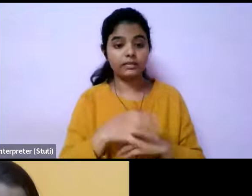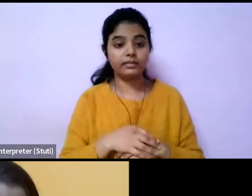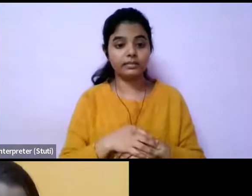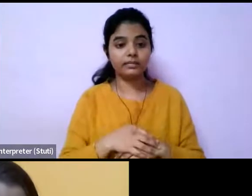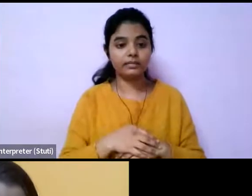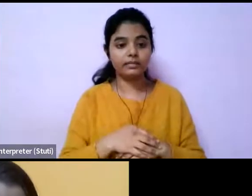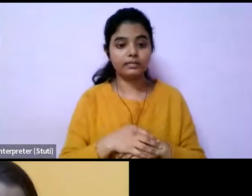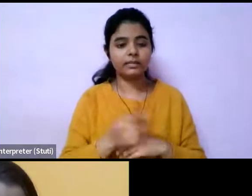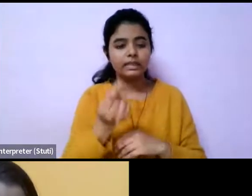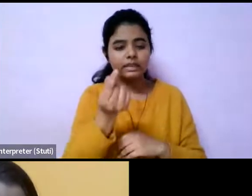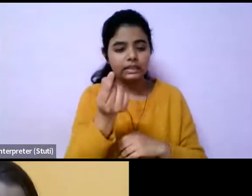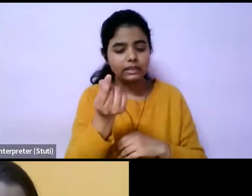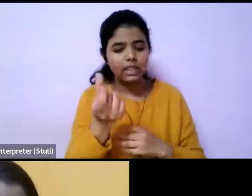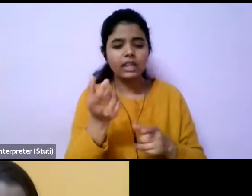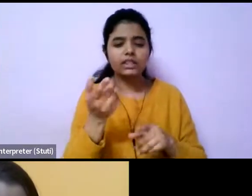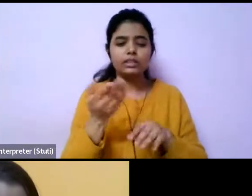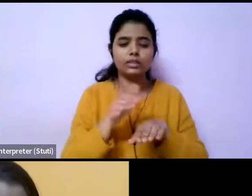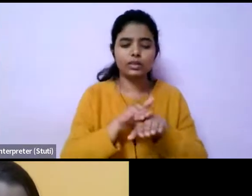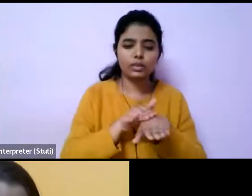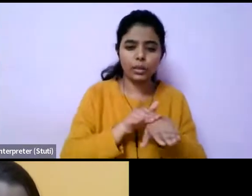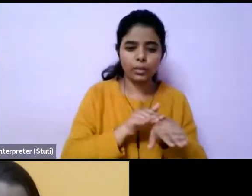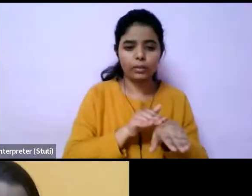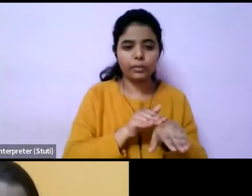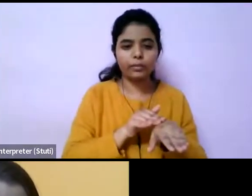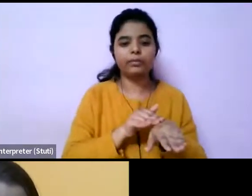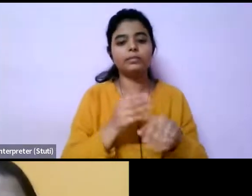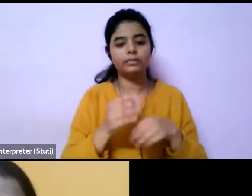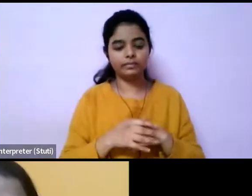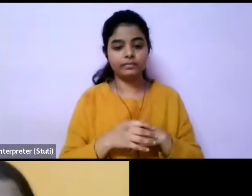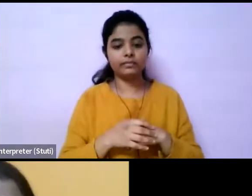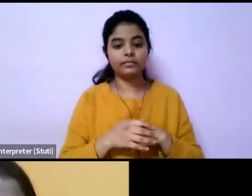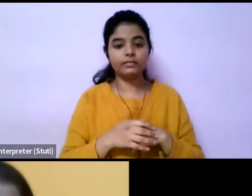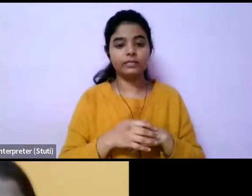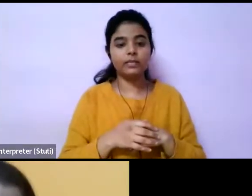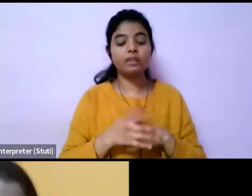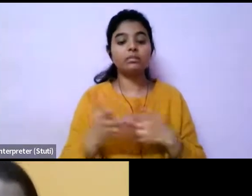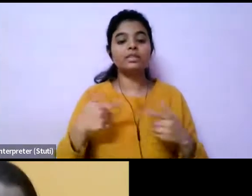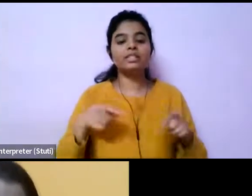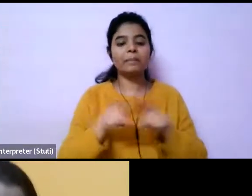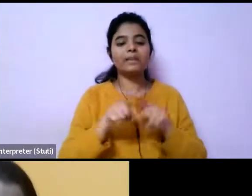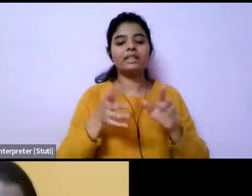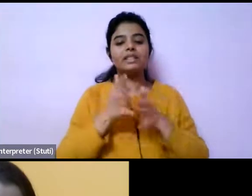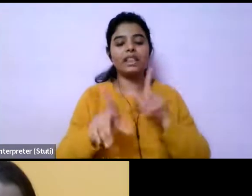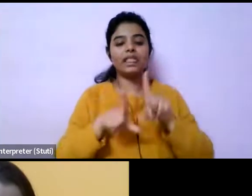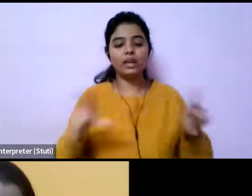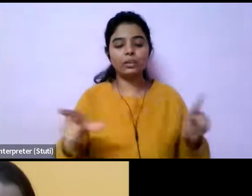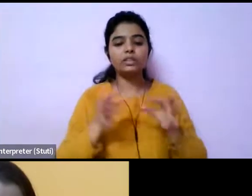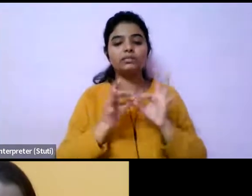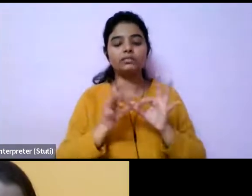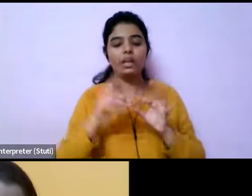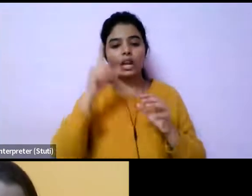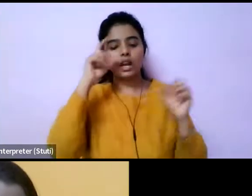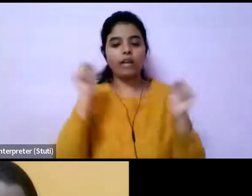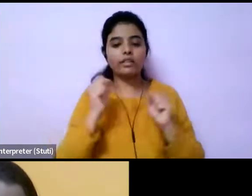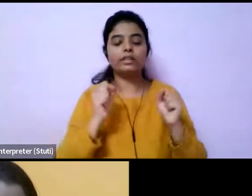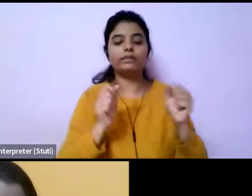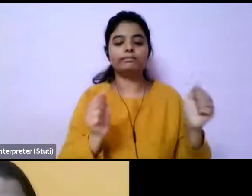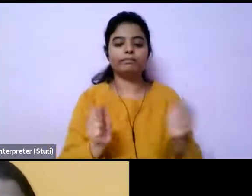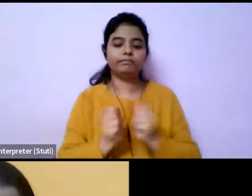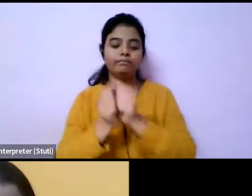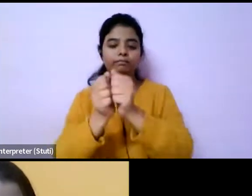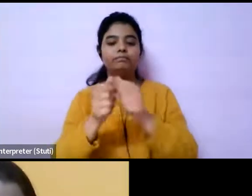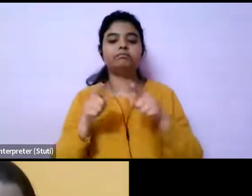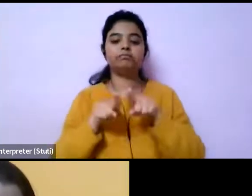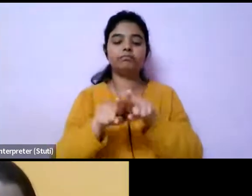to be slightly slow so that our sign language interpreters can pick up what